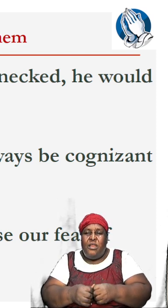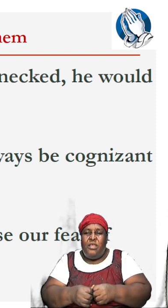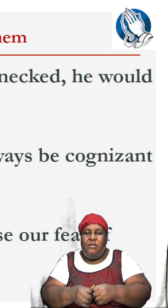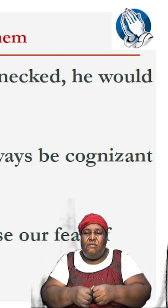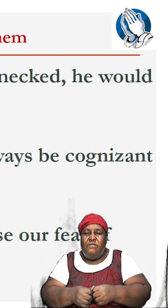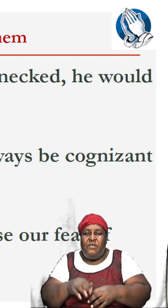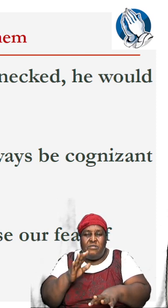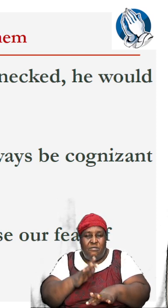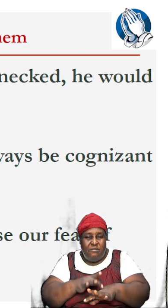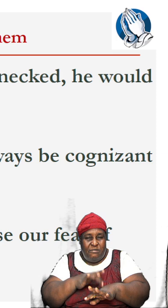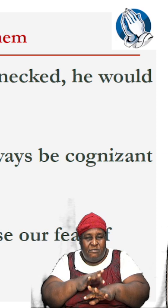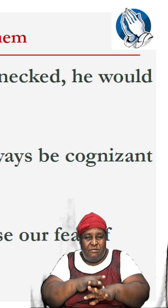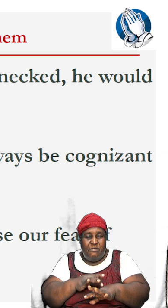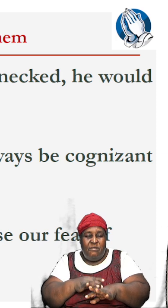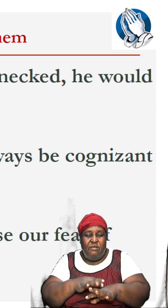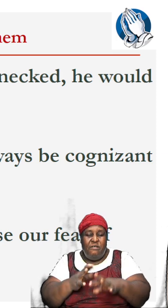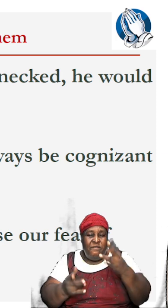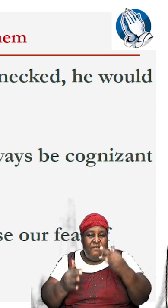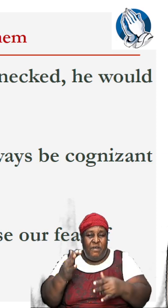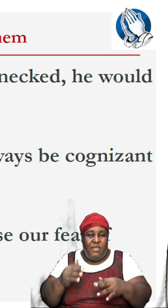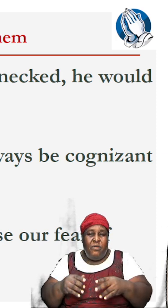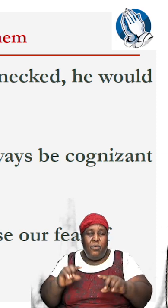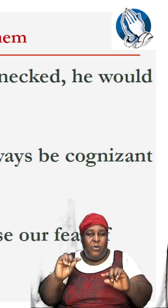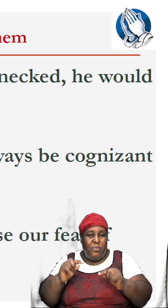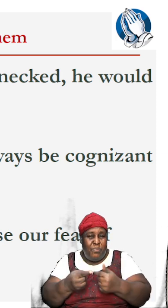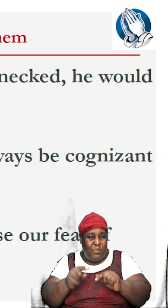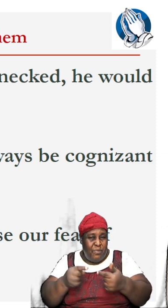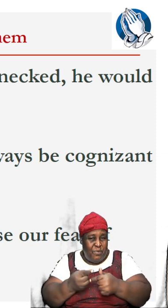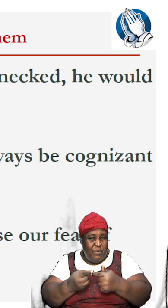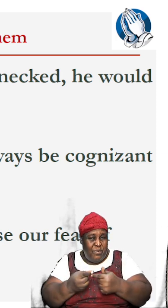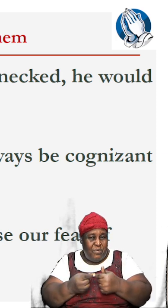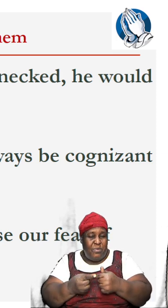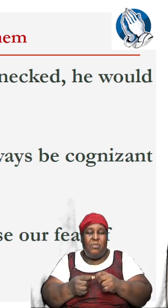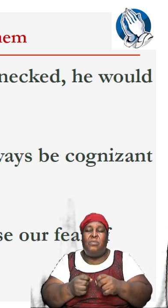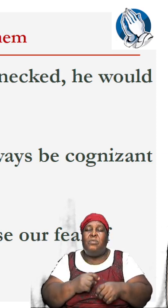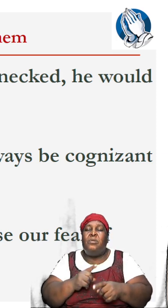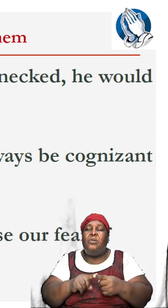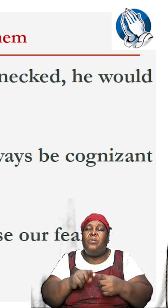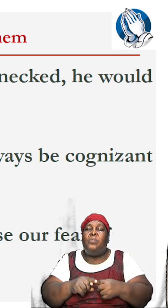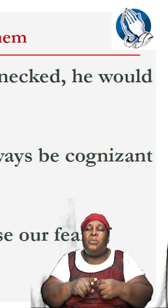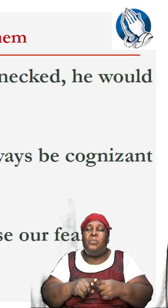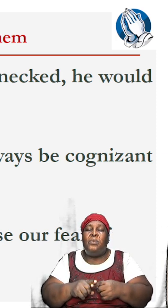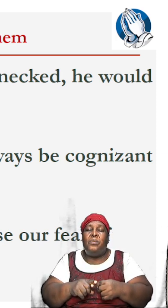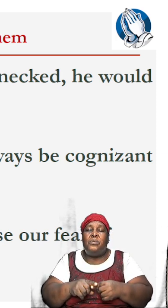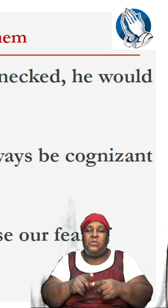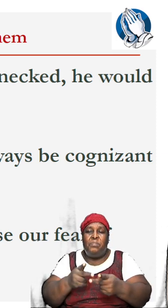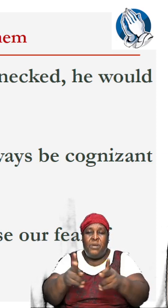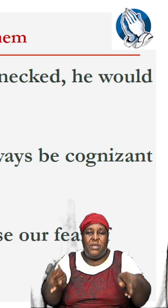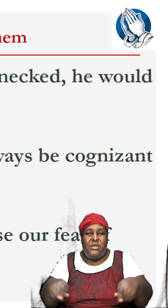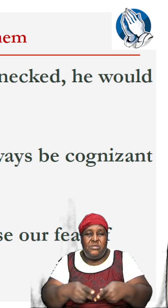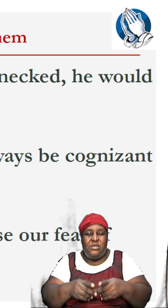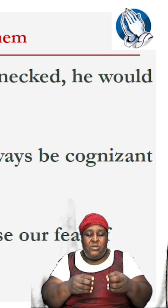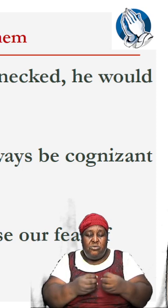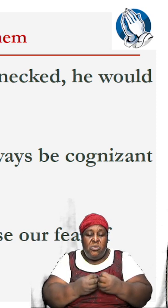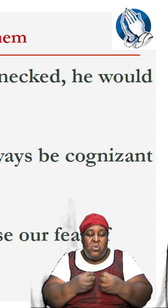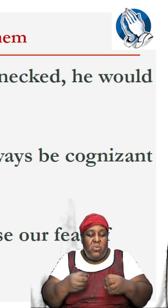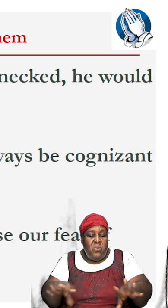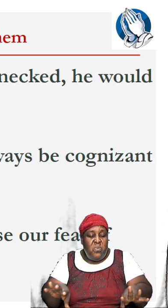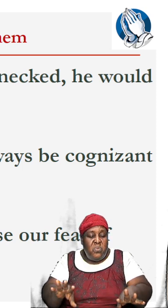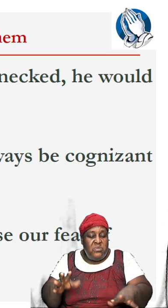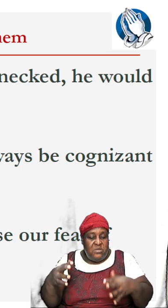hurt bad. When we reach the place where we lose our fear of God, amen, we run the